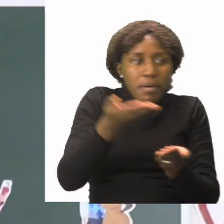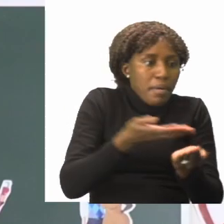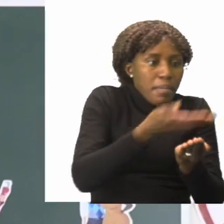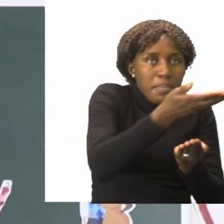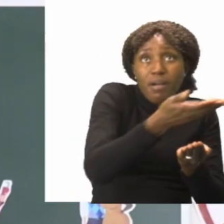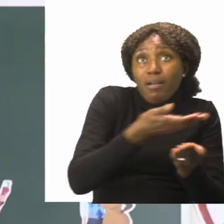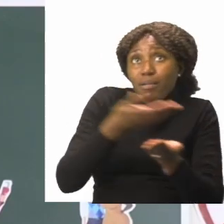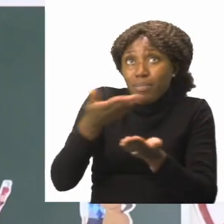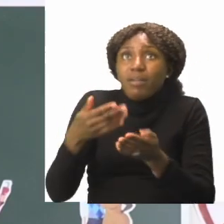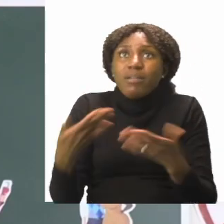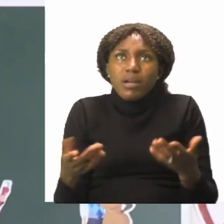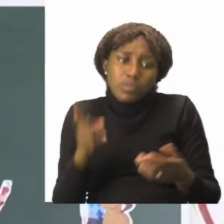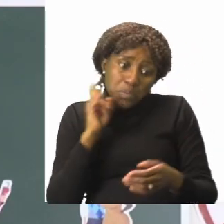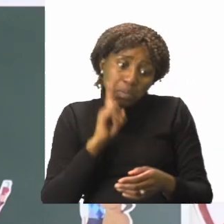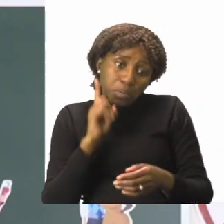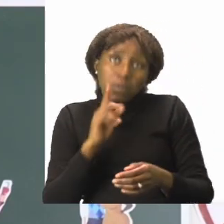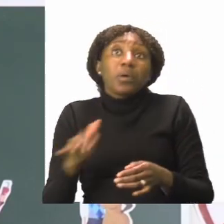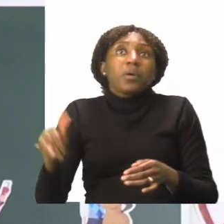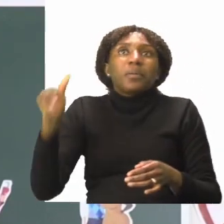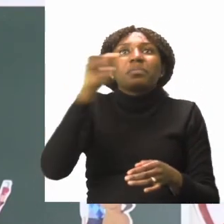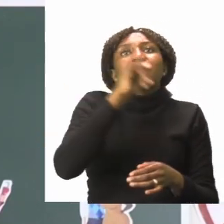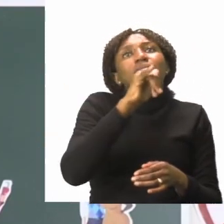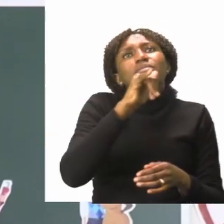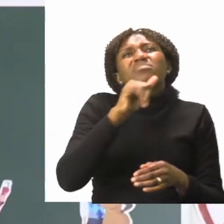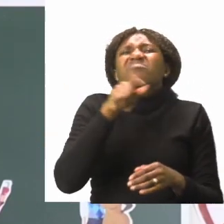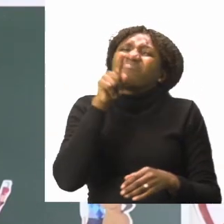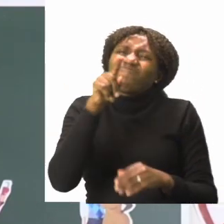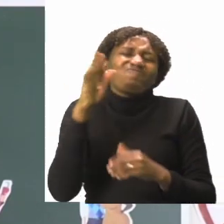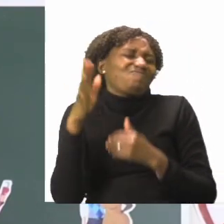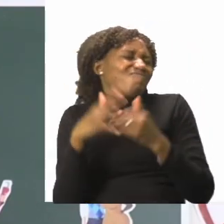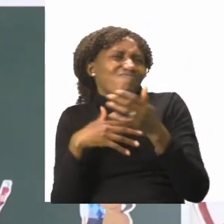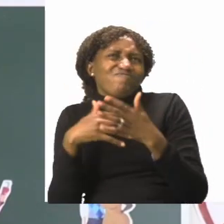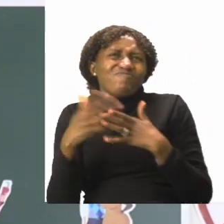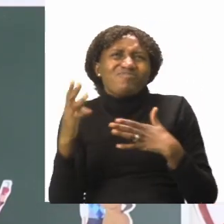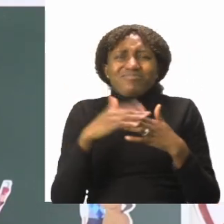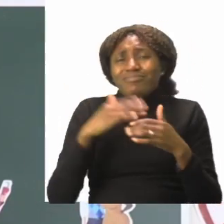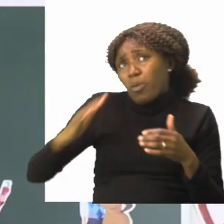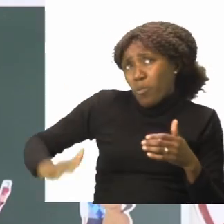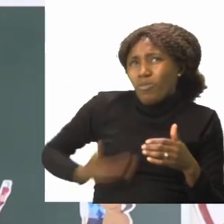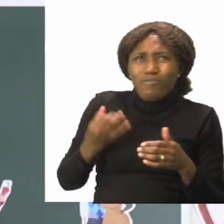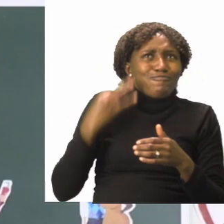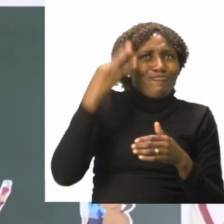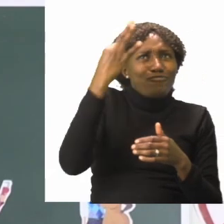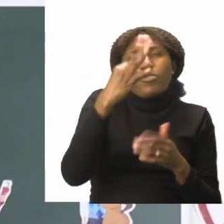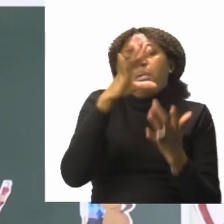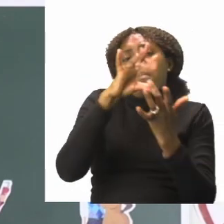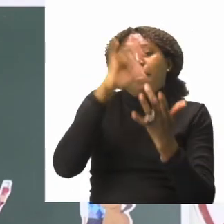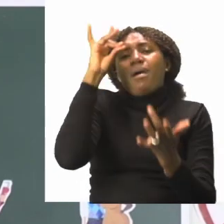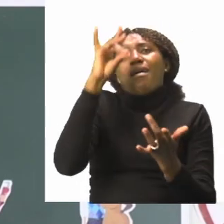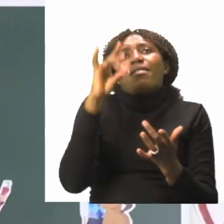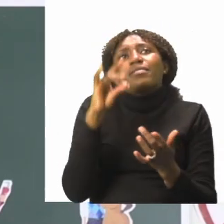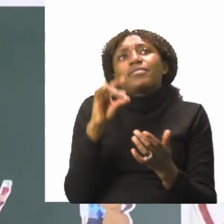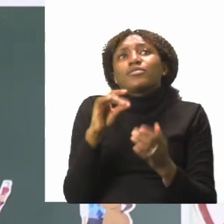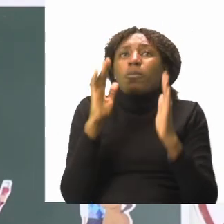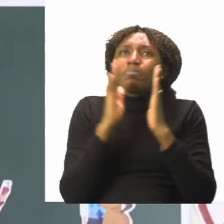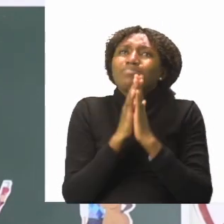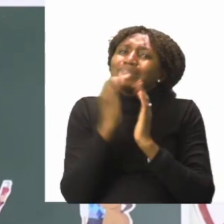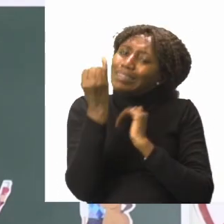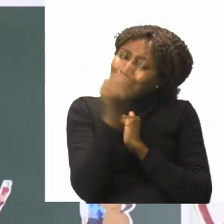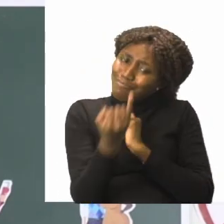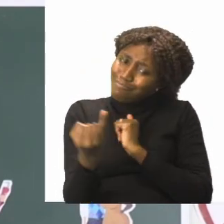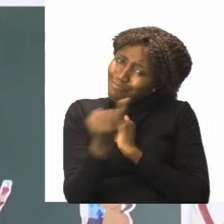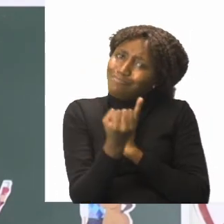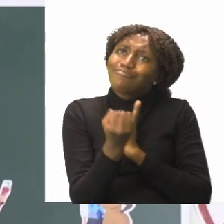pilots. So you see, boys and girls, you can be anything you want to be. And I really want you to draw your